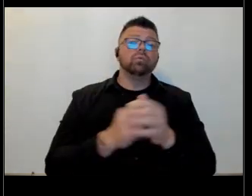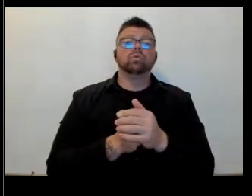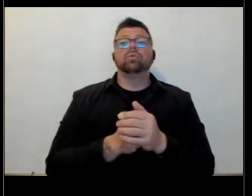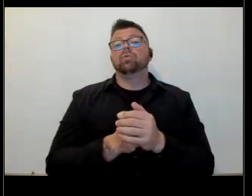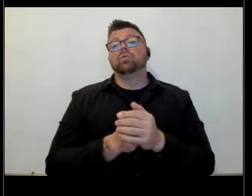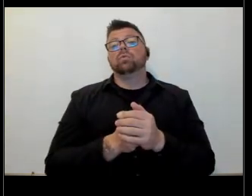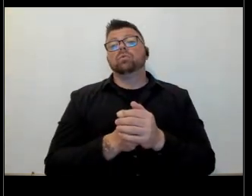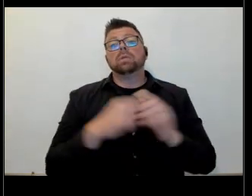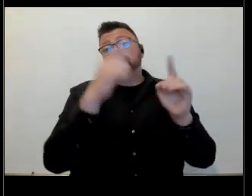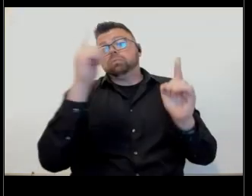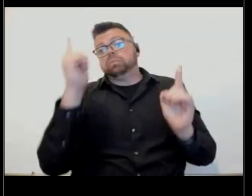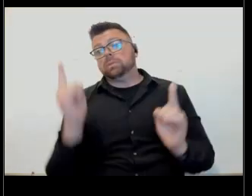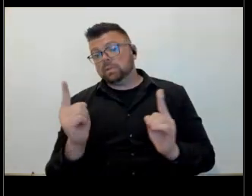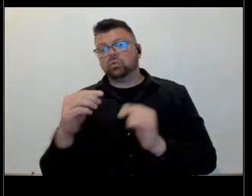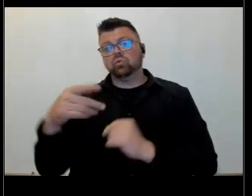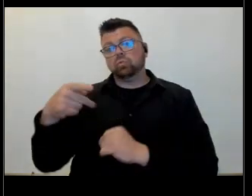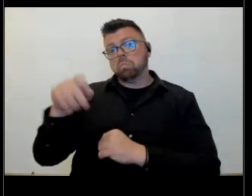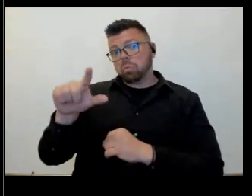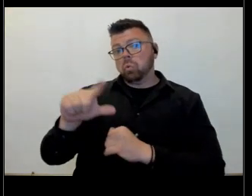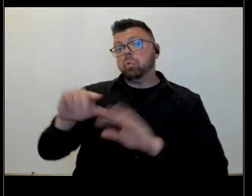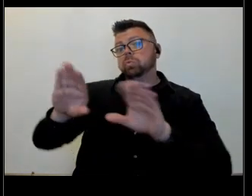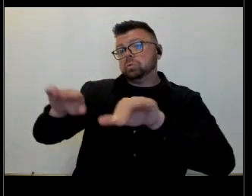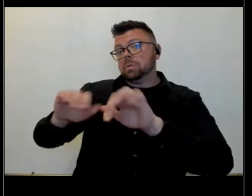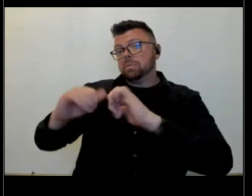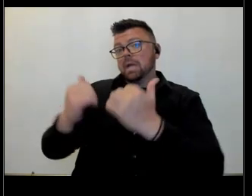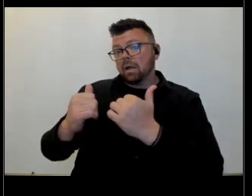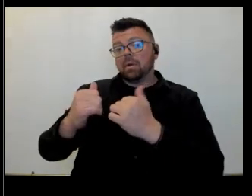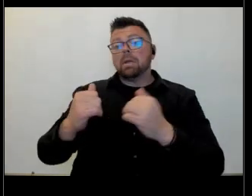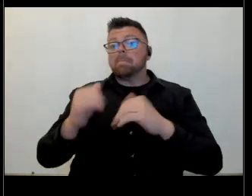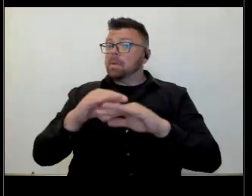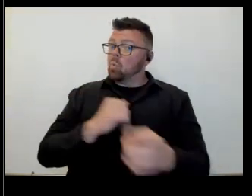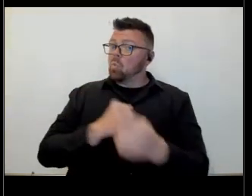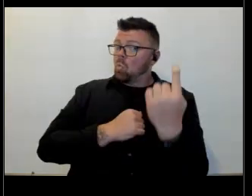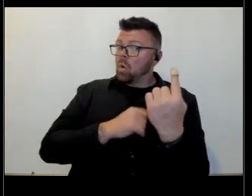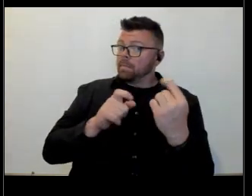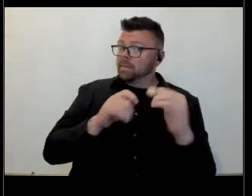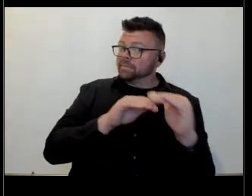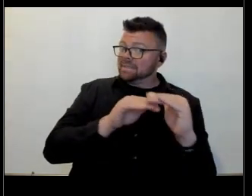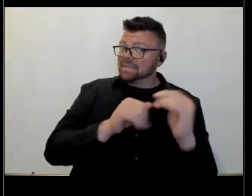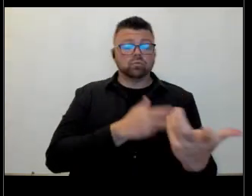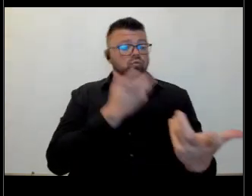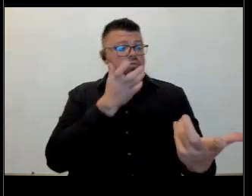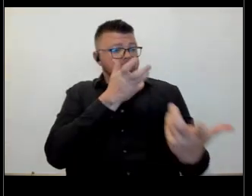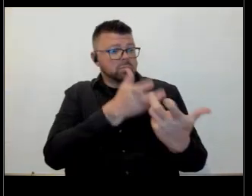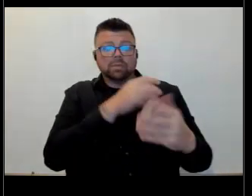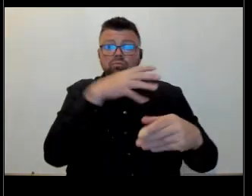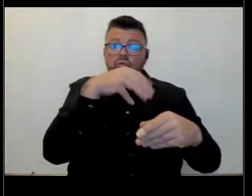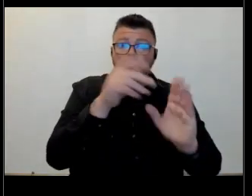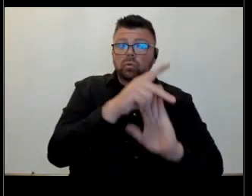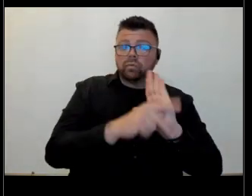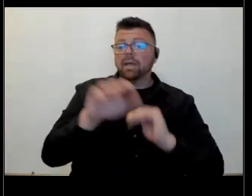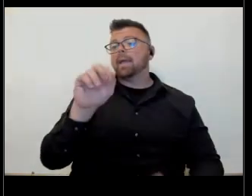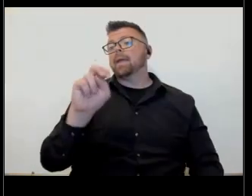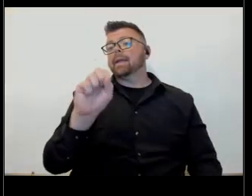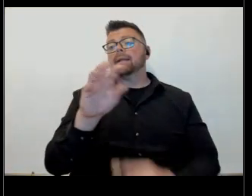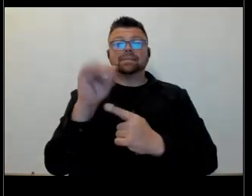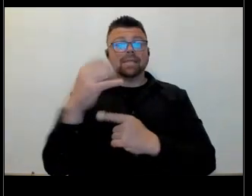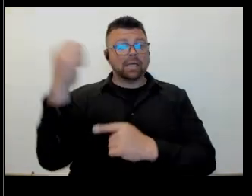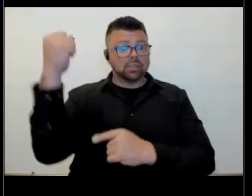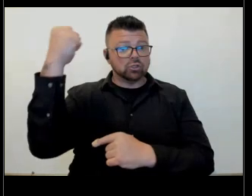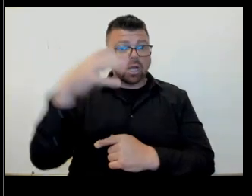area, at least one must be accessible and comply with the ANSI shower